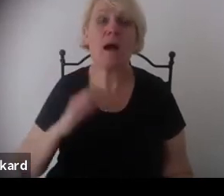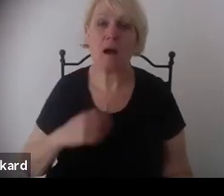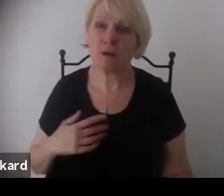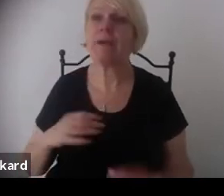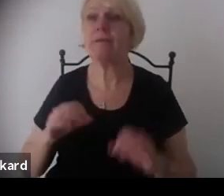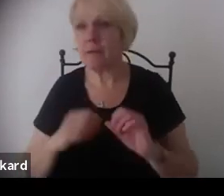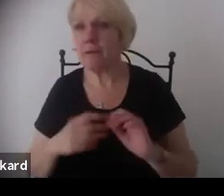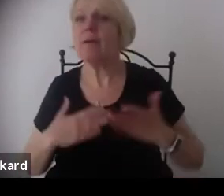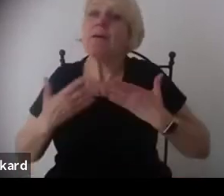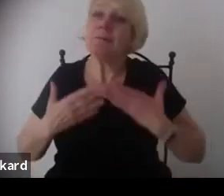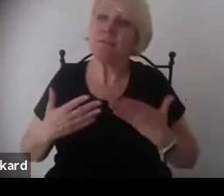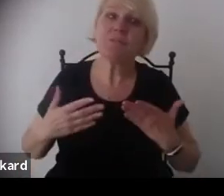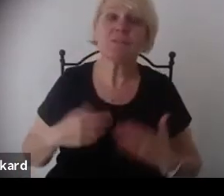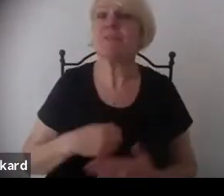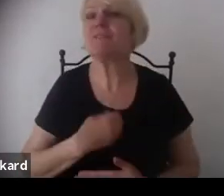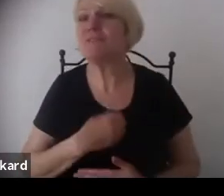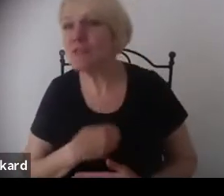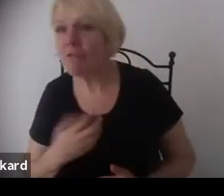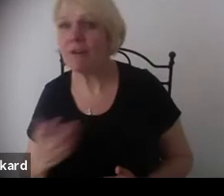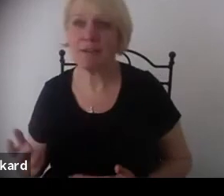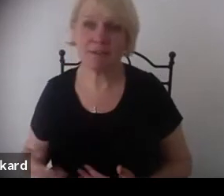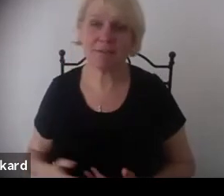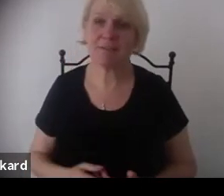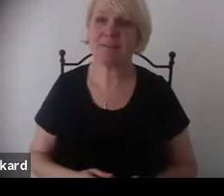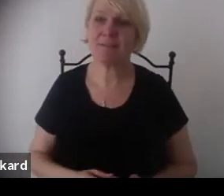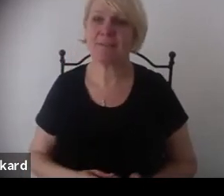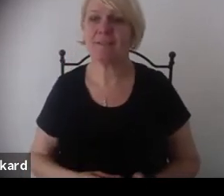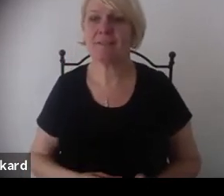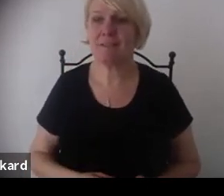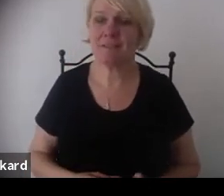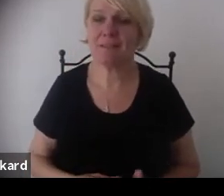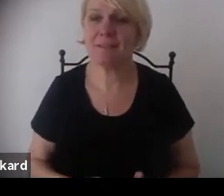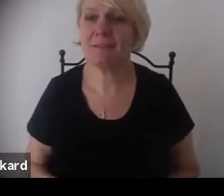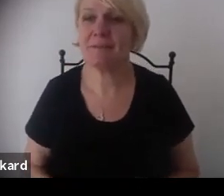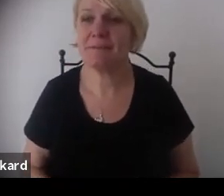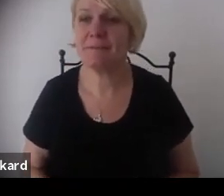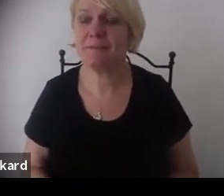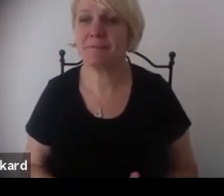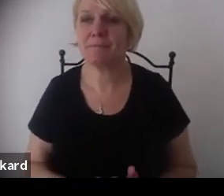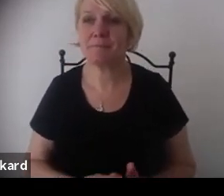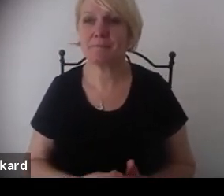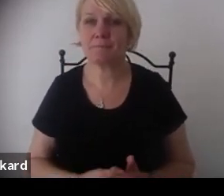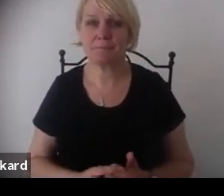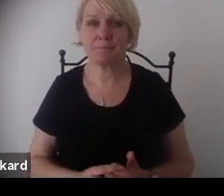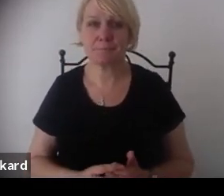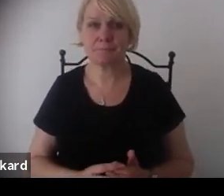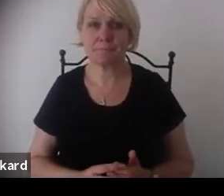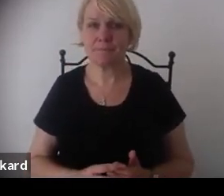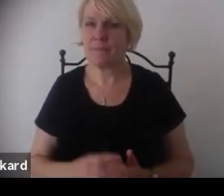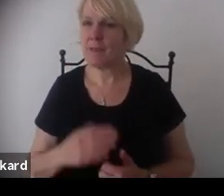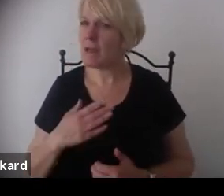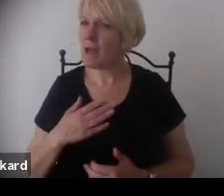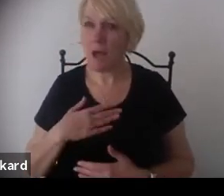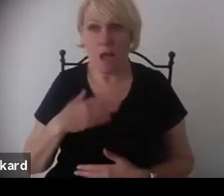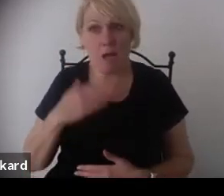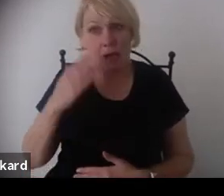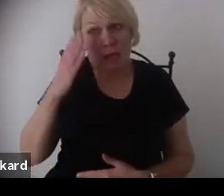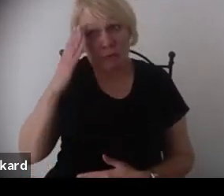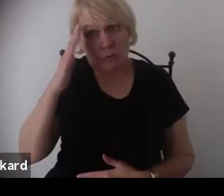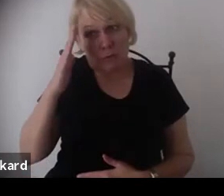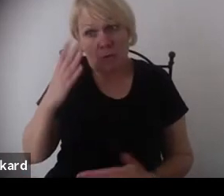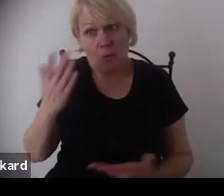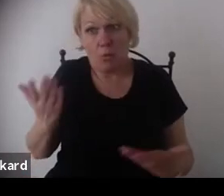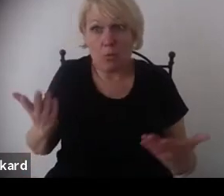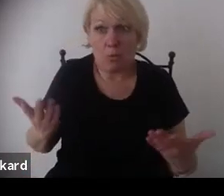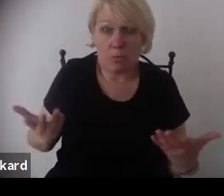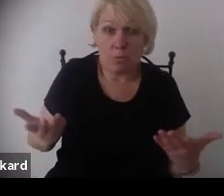so I'm having trouble coming off. I don't know what was wrong with my device. I'm not clear about what services we can offer